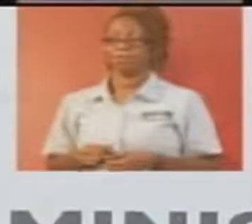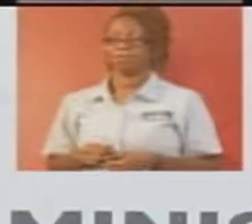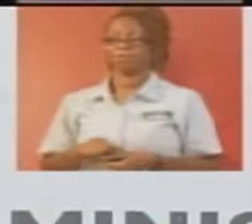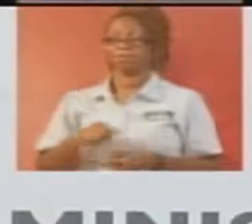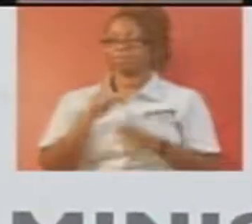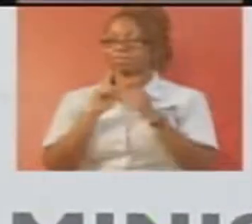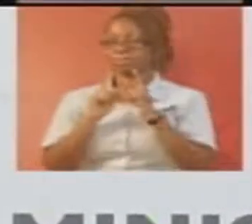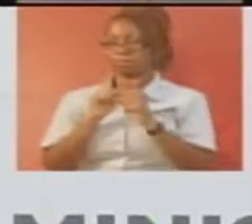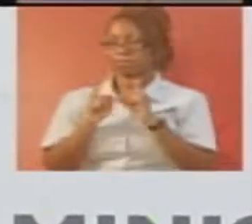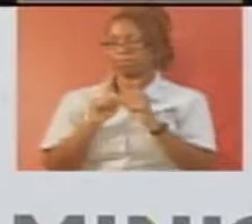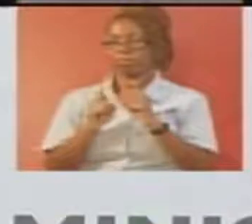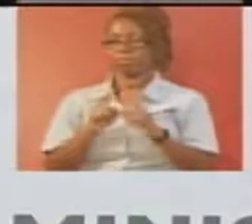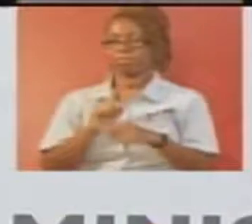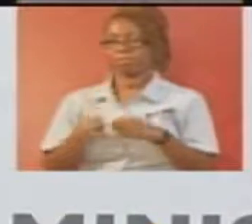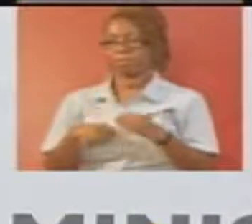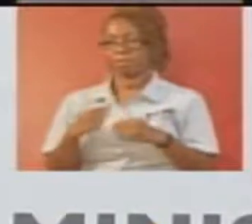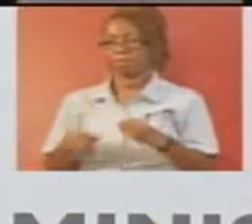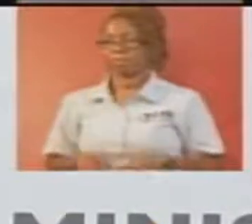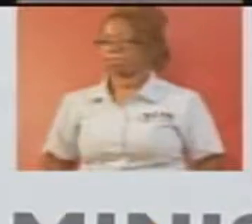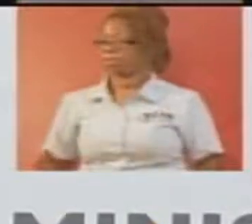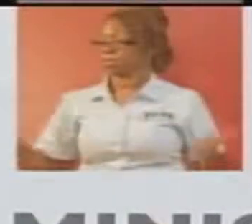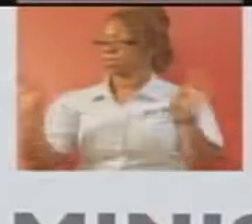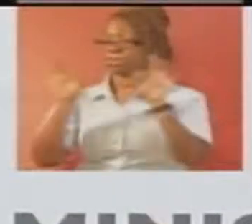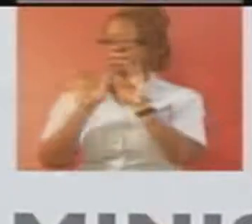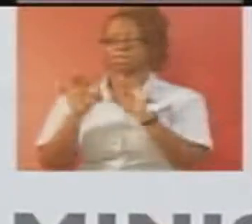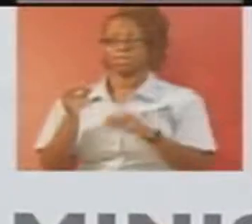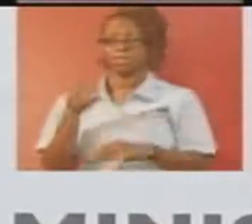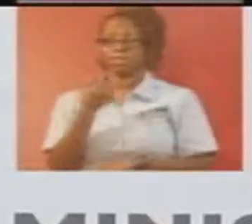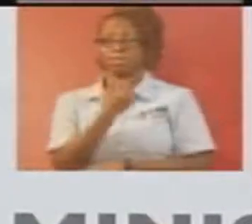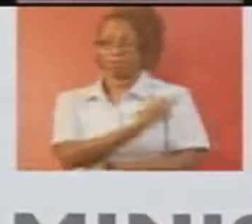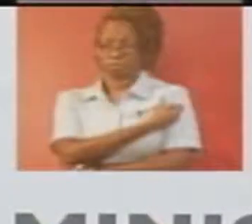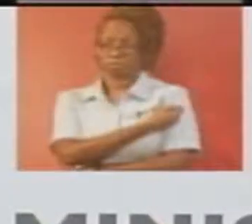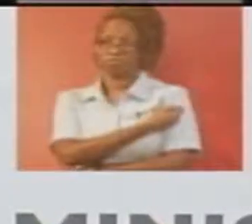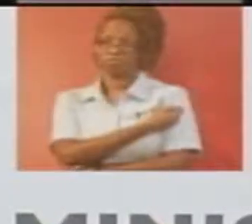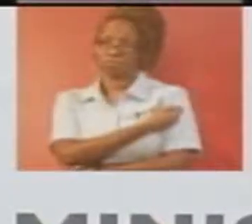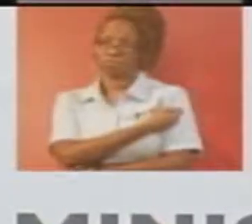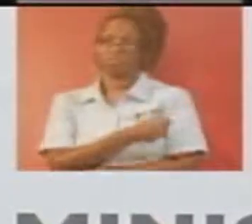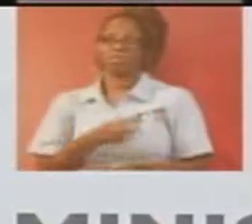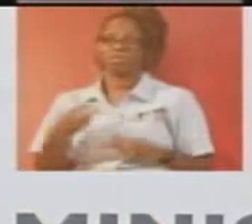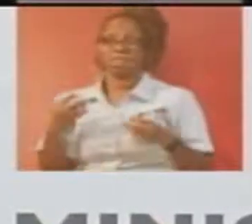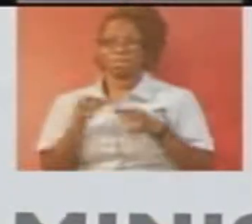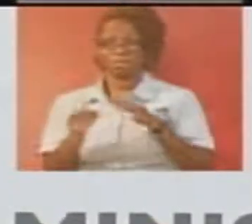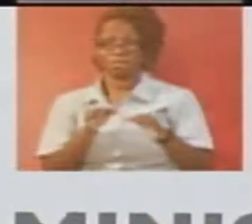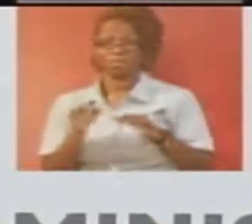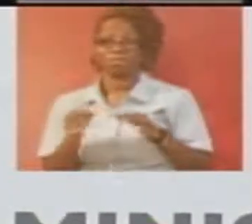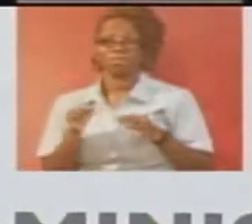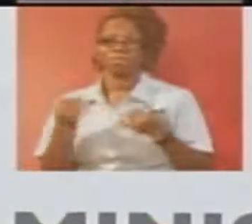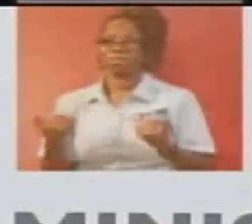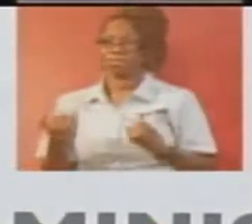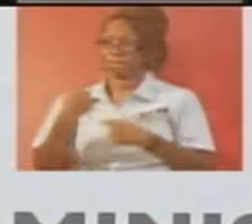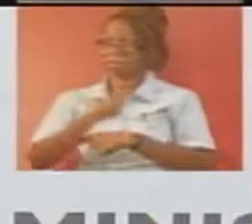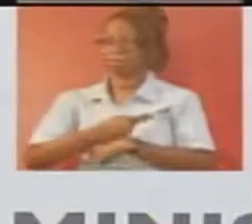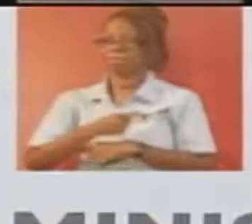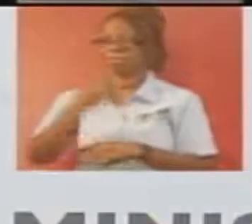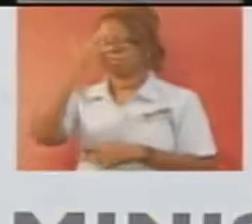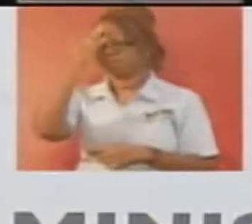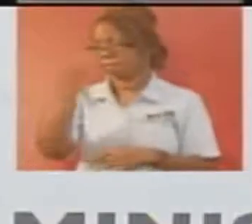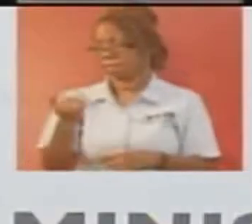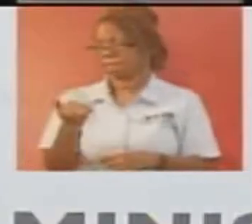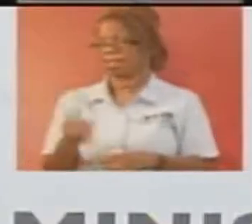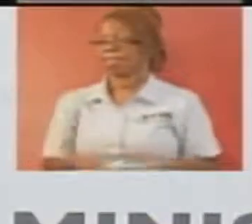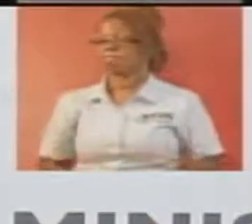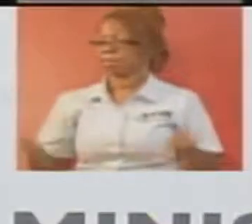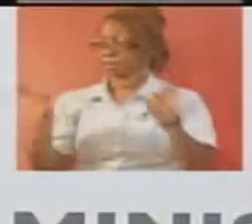of vaccines and explain why it is so important for members of the public to be immunized against contagious